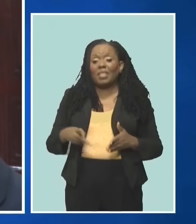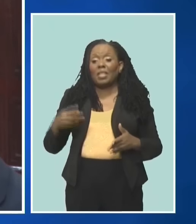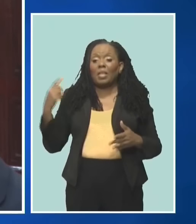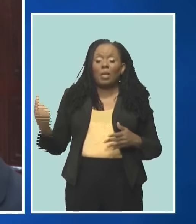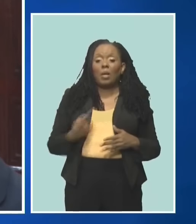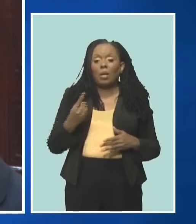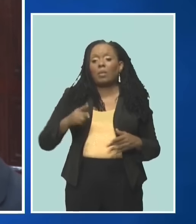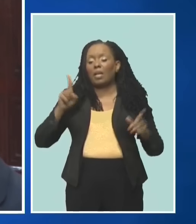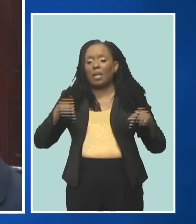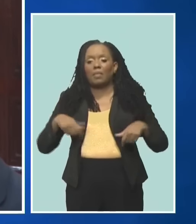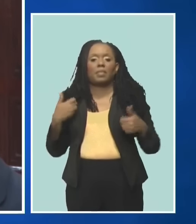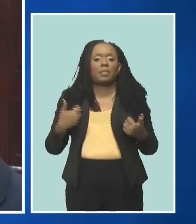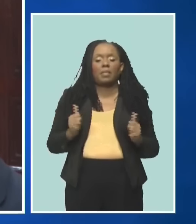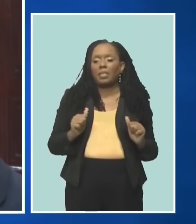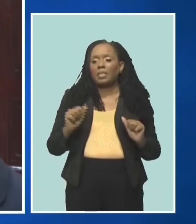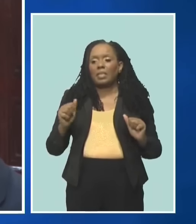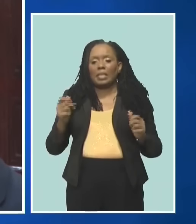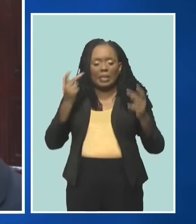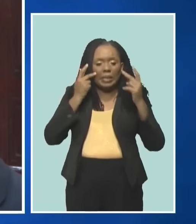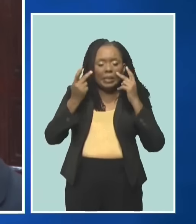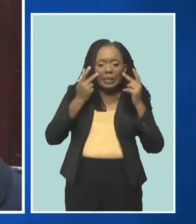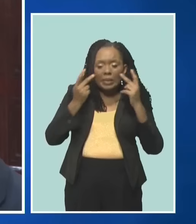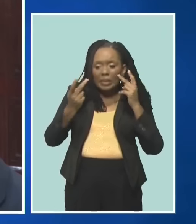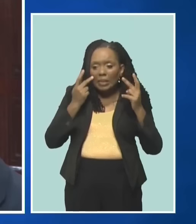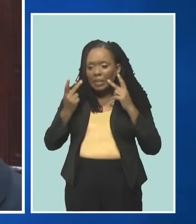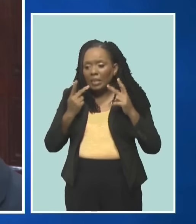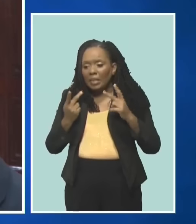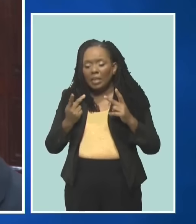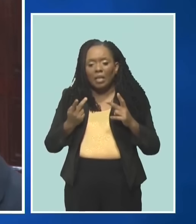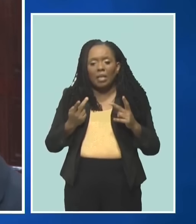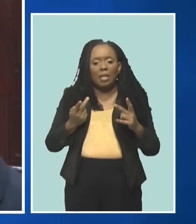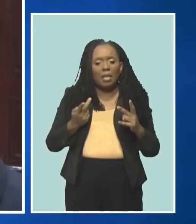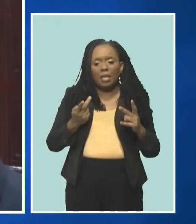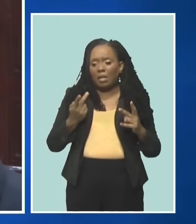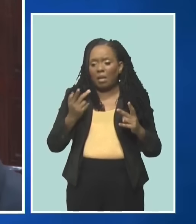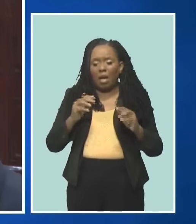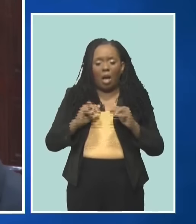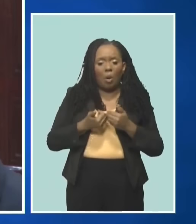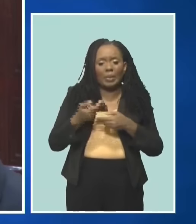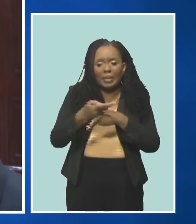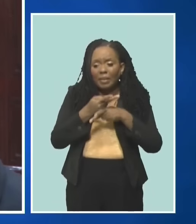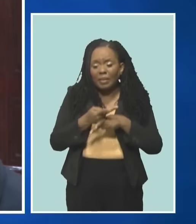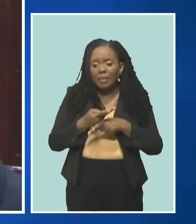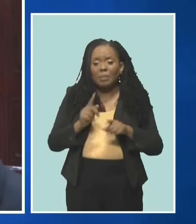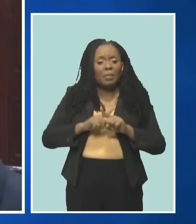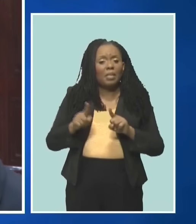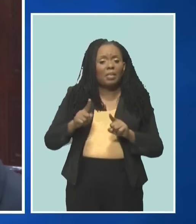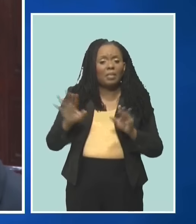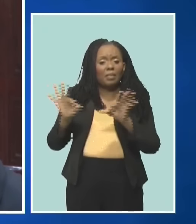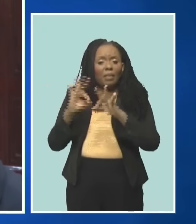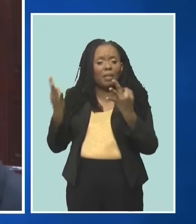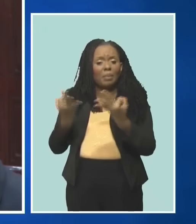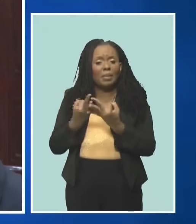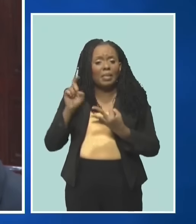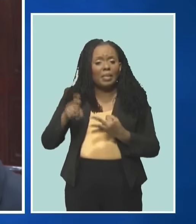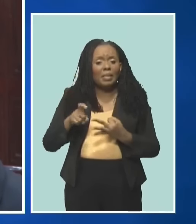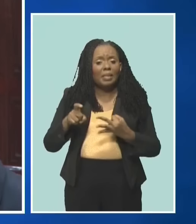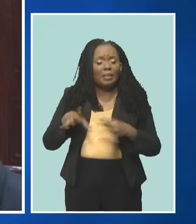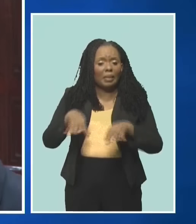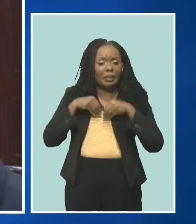up unless the people in Barbados, sir, the families, sir, have to take on some of this work too. It is going